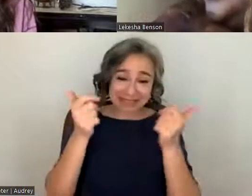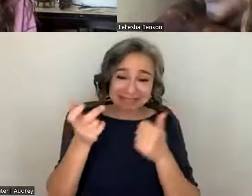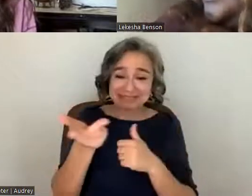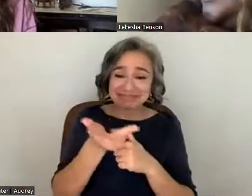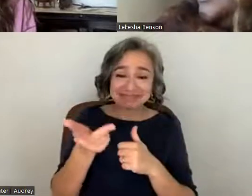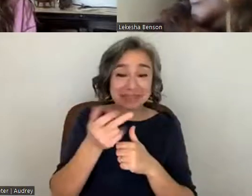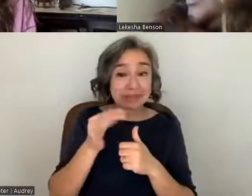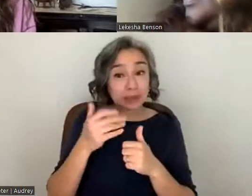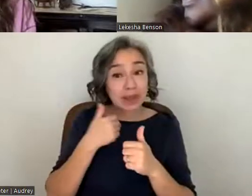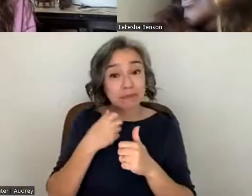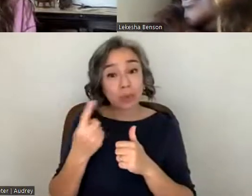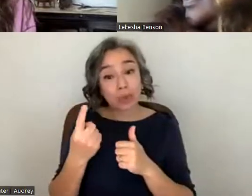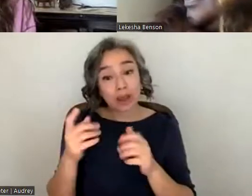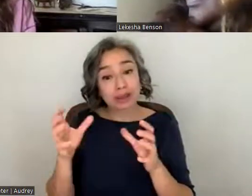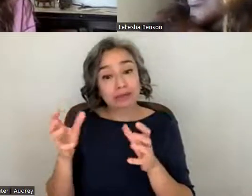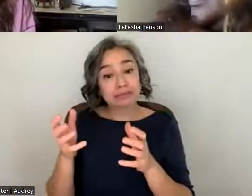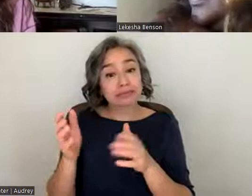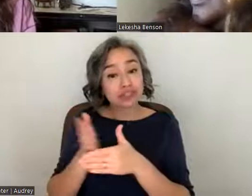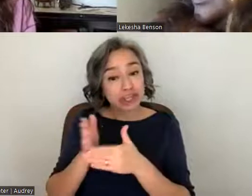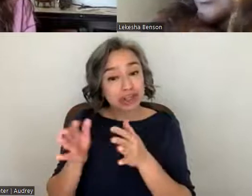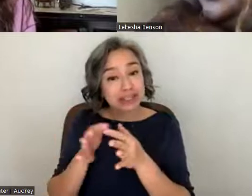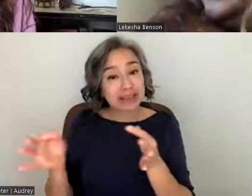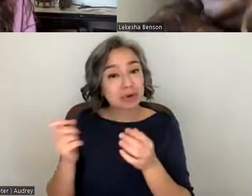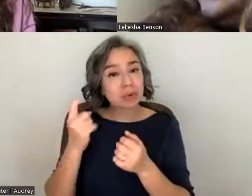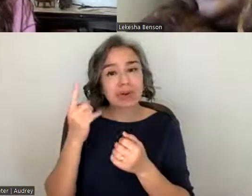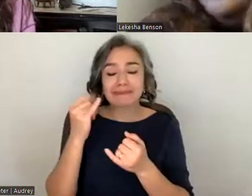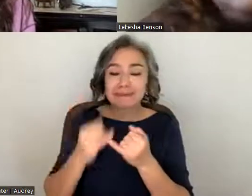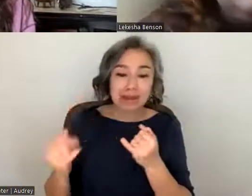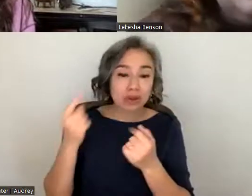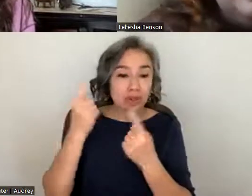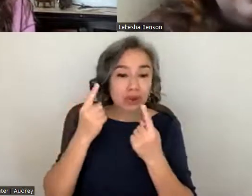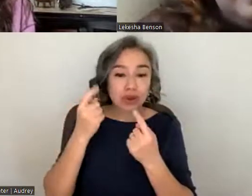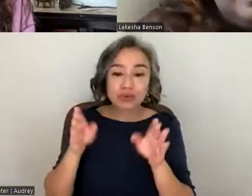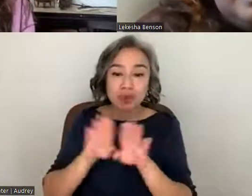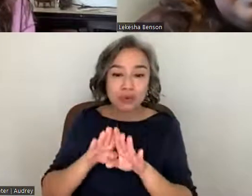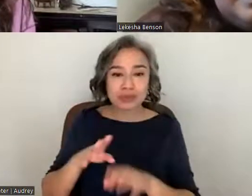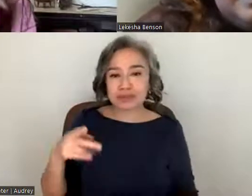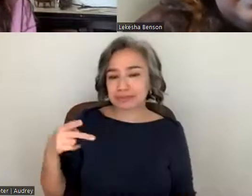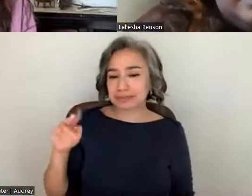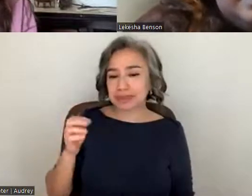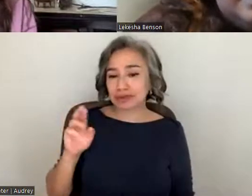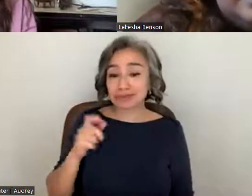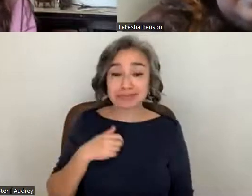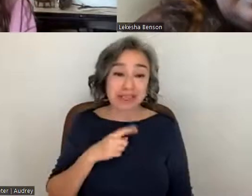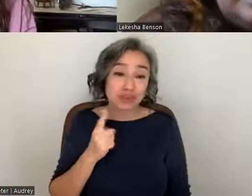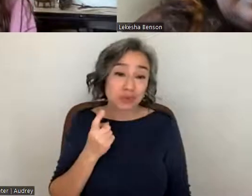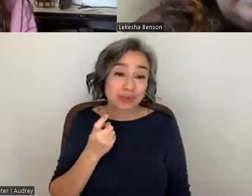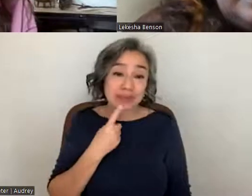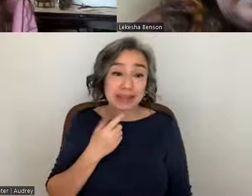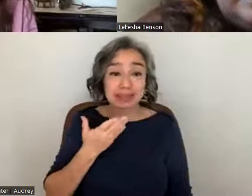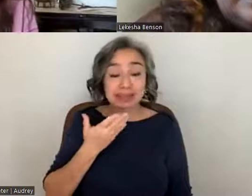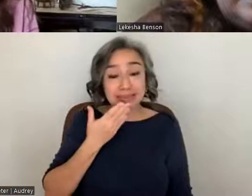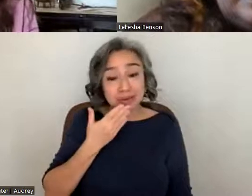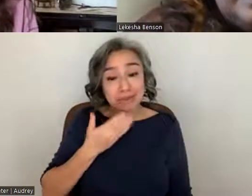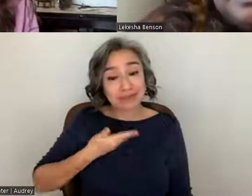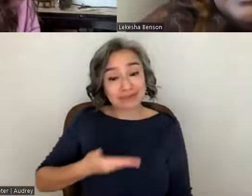one collective statement or a thought that you'd want to share as we look to close out the time. I just want to say thank you for having us. And I dropped a link